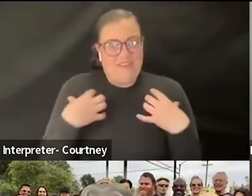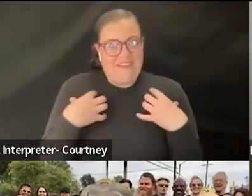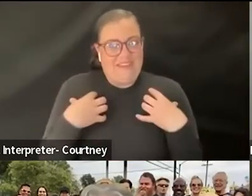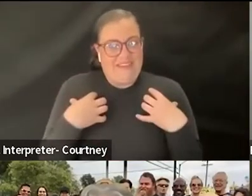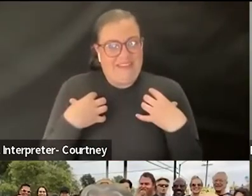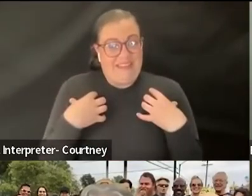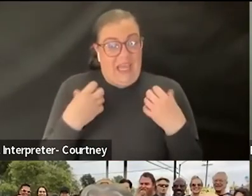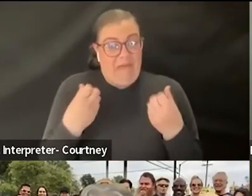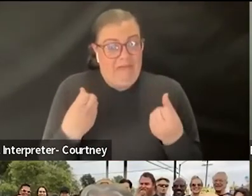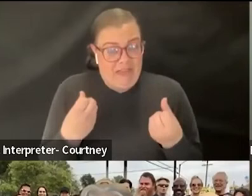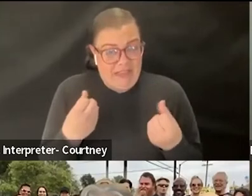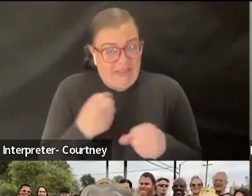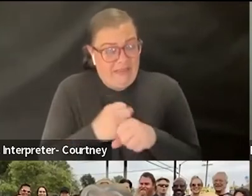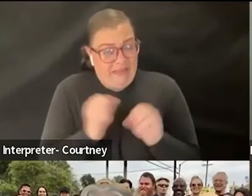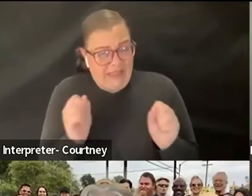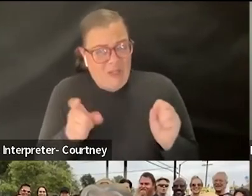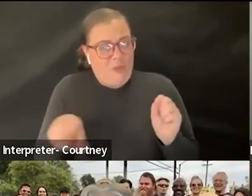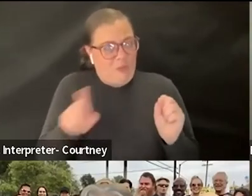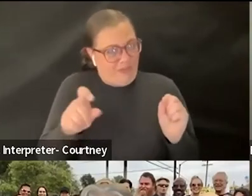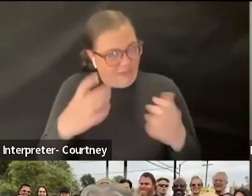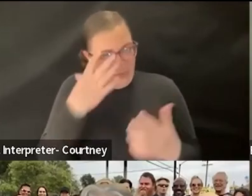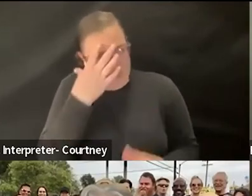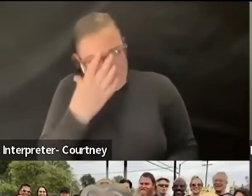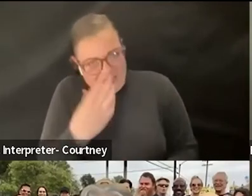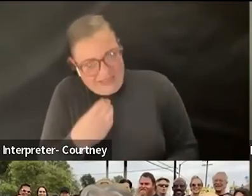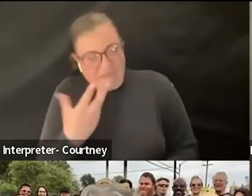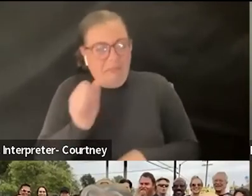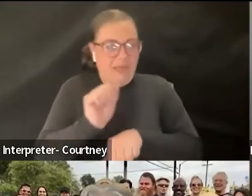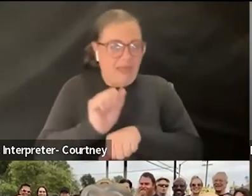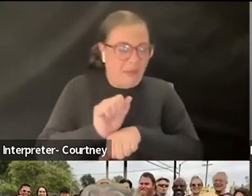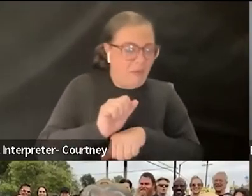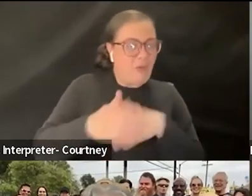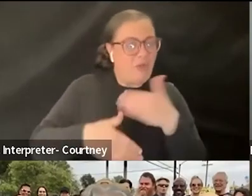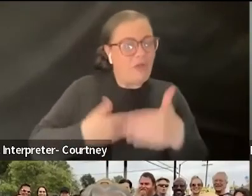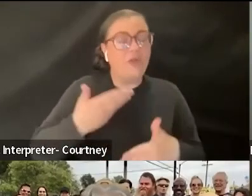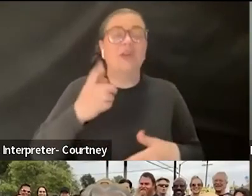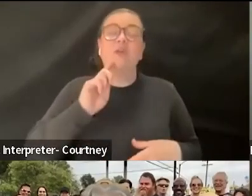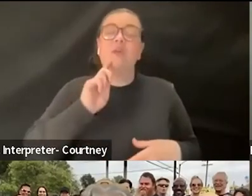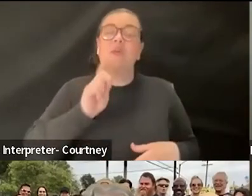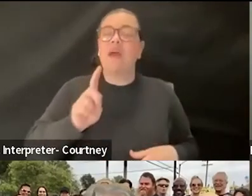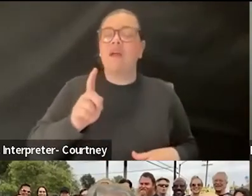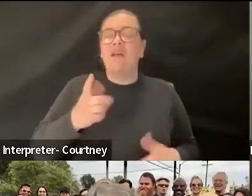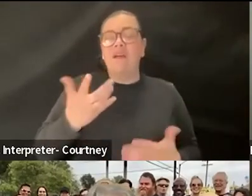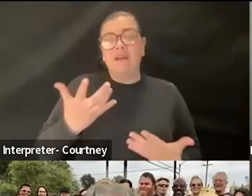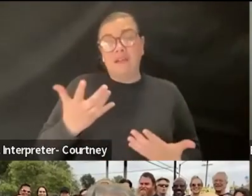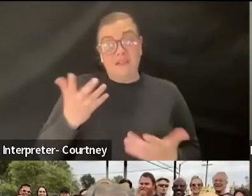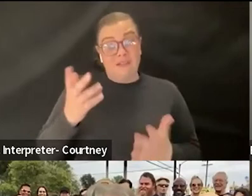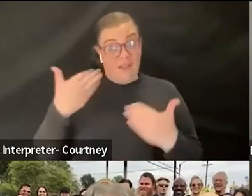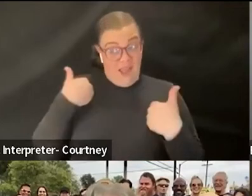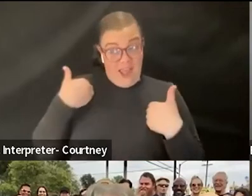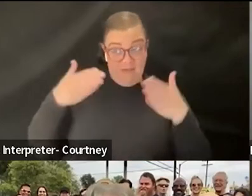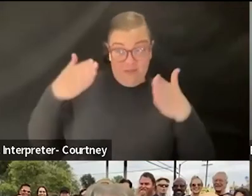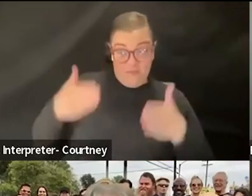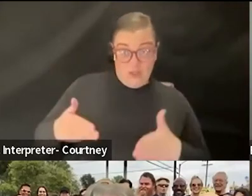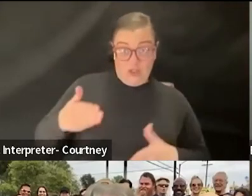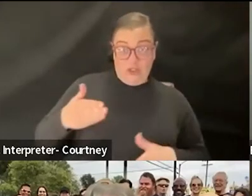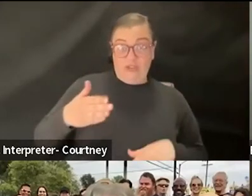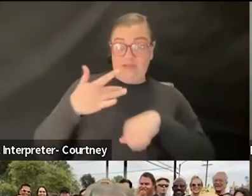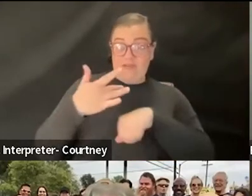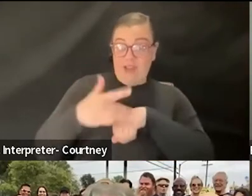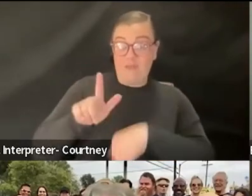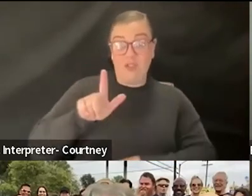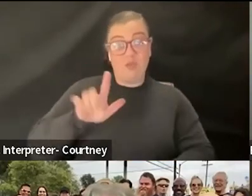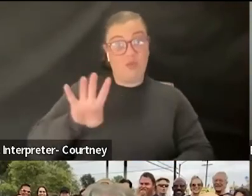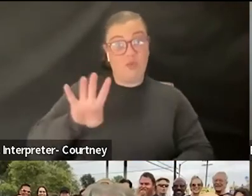you know, something that you can actually do and that you have access to 24/7. Yeah. And you have